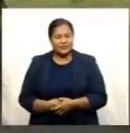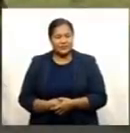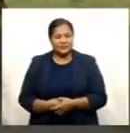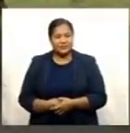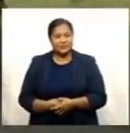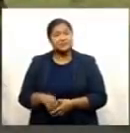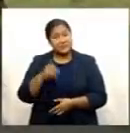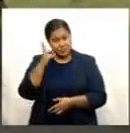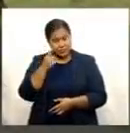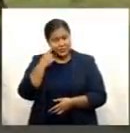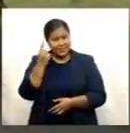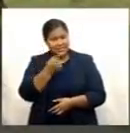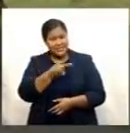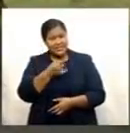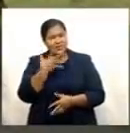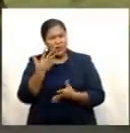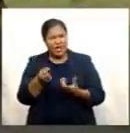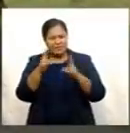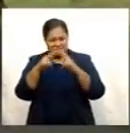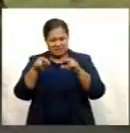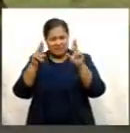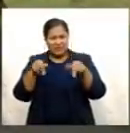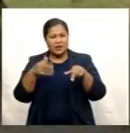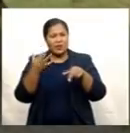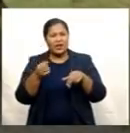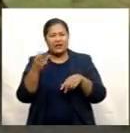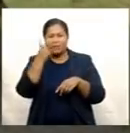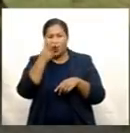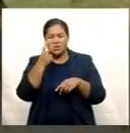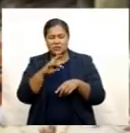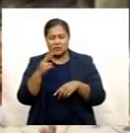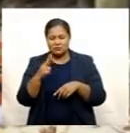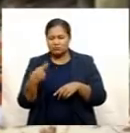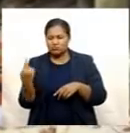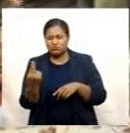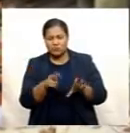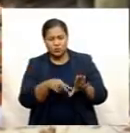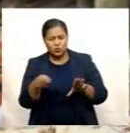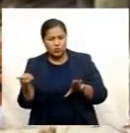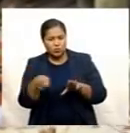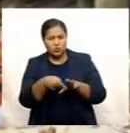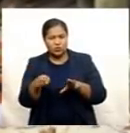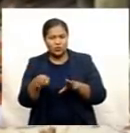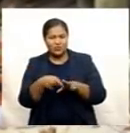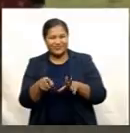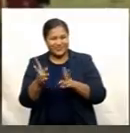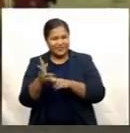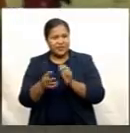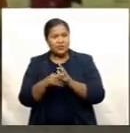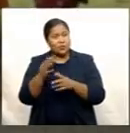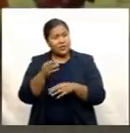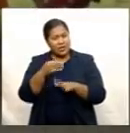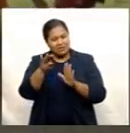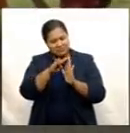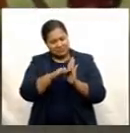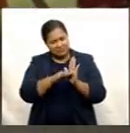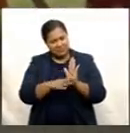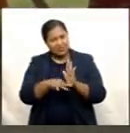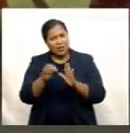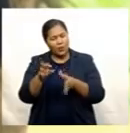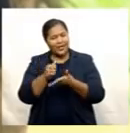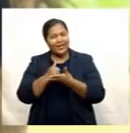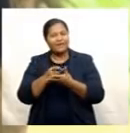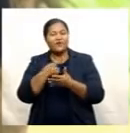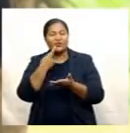As you can see, we have a tent here where we monitor people's movement in and out of our settlement. We take the details and keep it for our